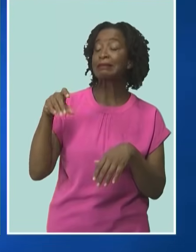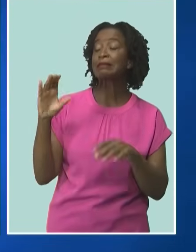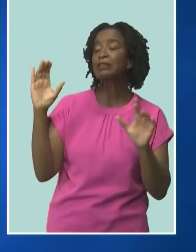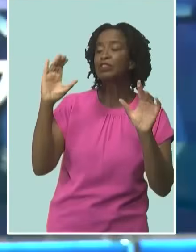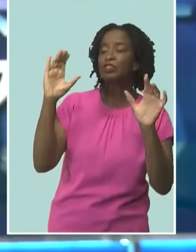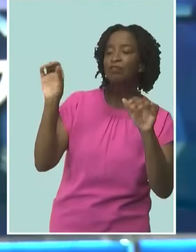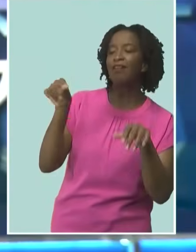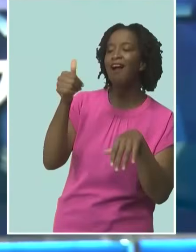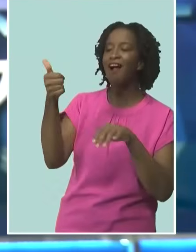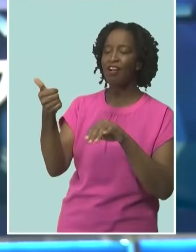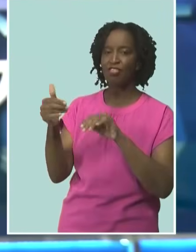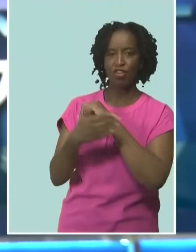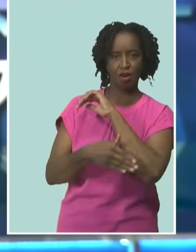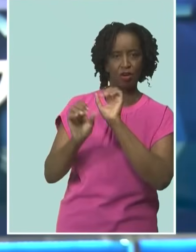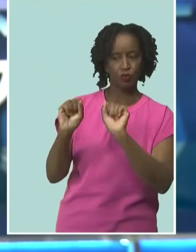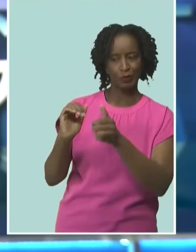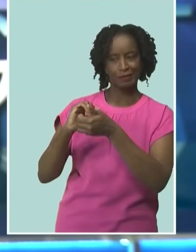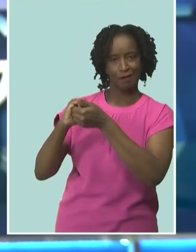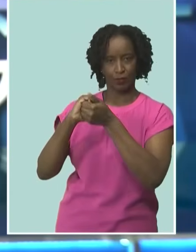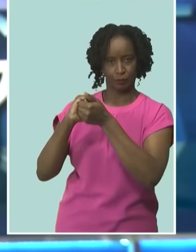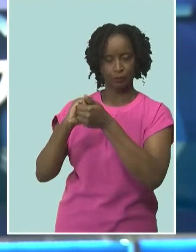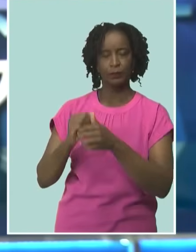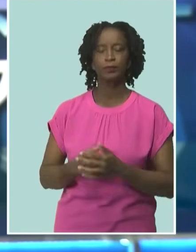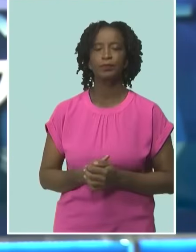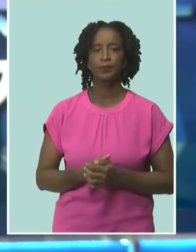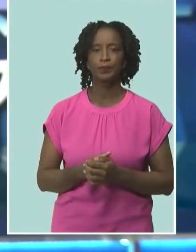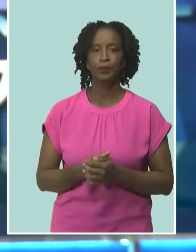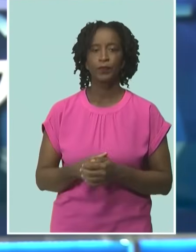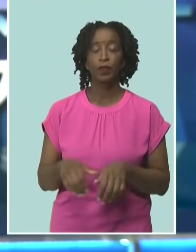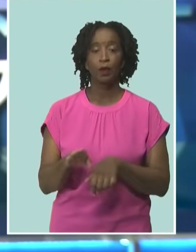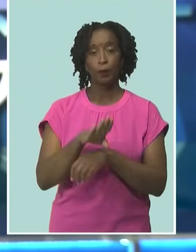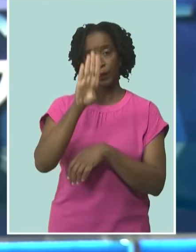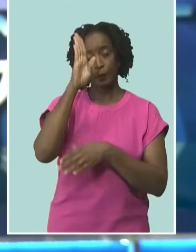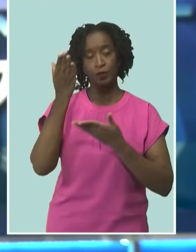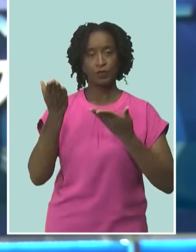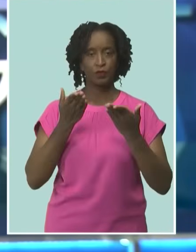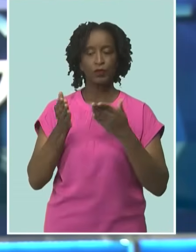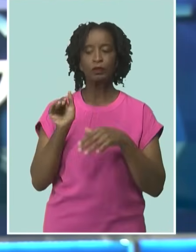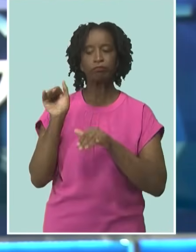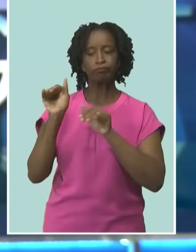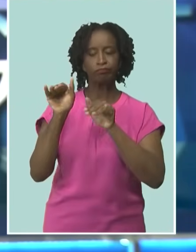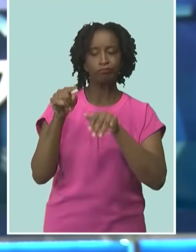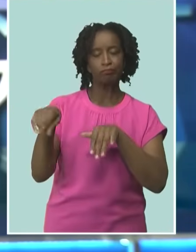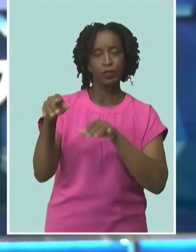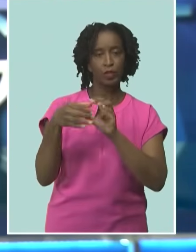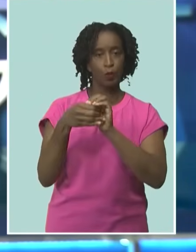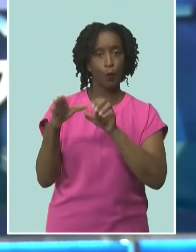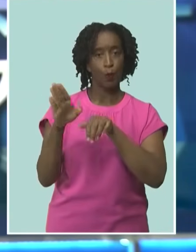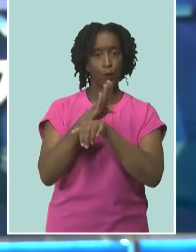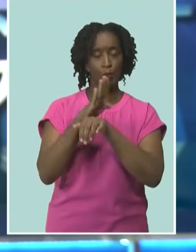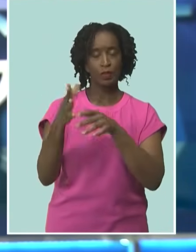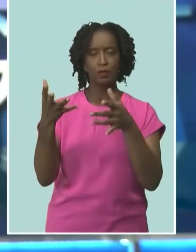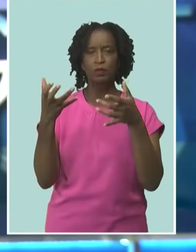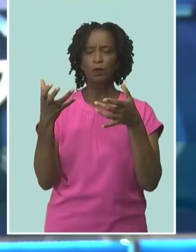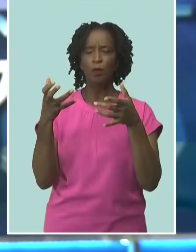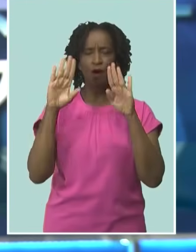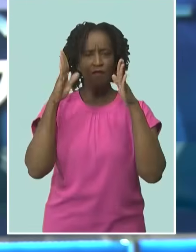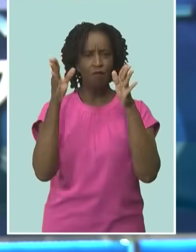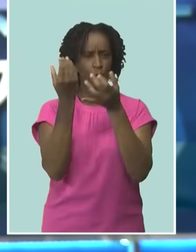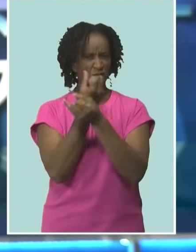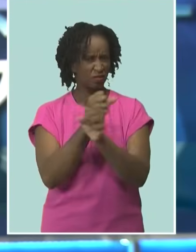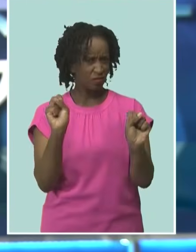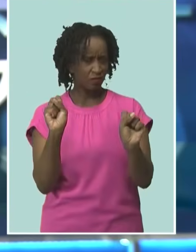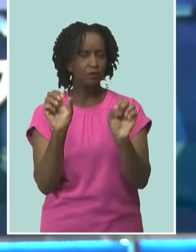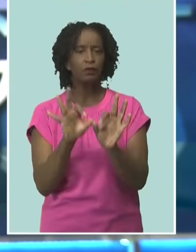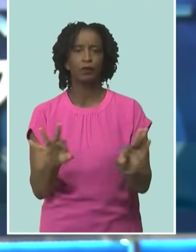alternatives. The Barbados Fire Service is calling on business owners to make safety a top priority in an effort to